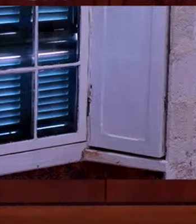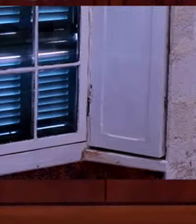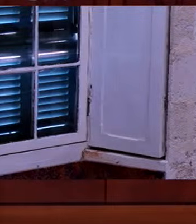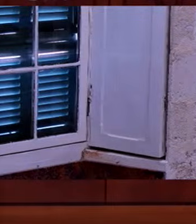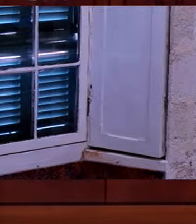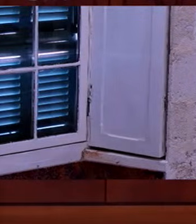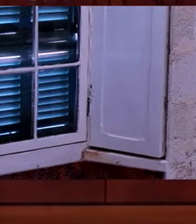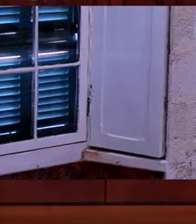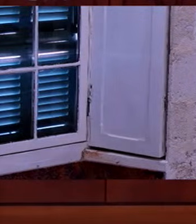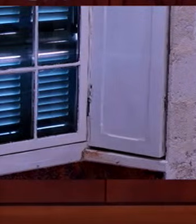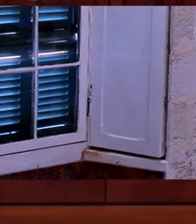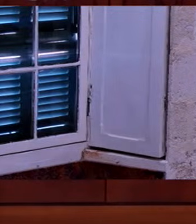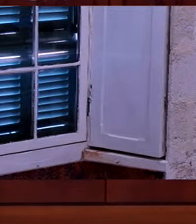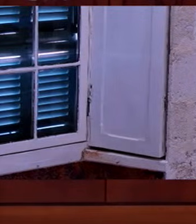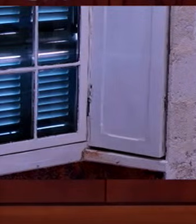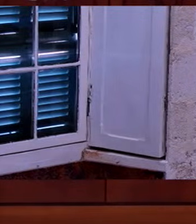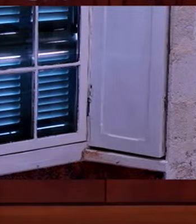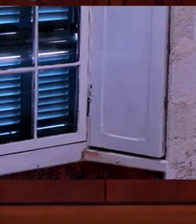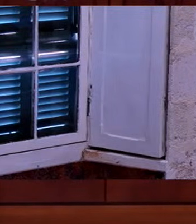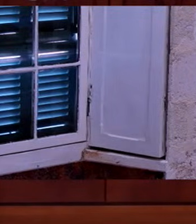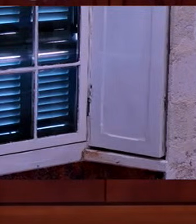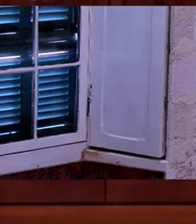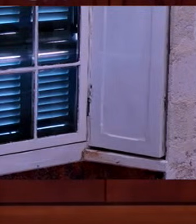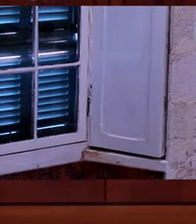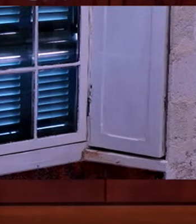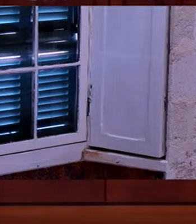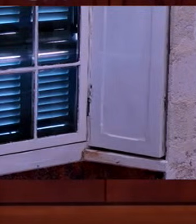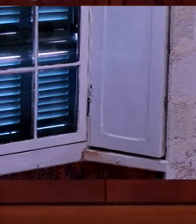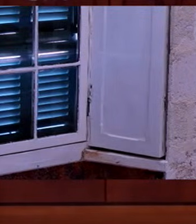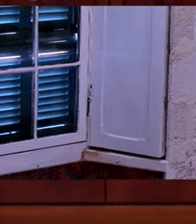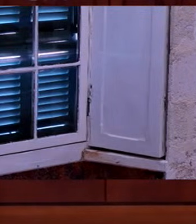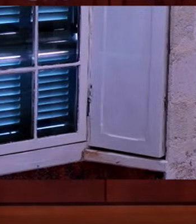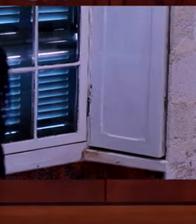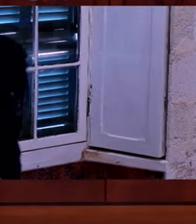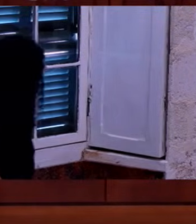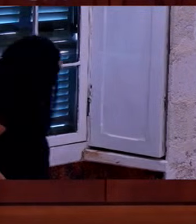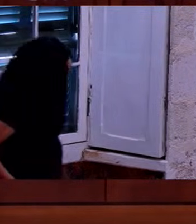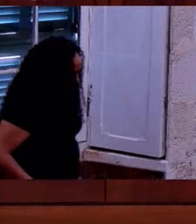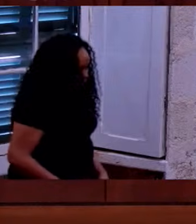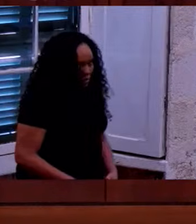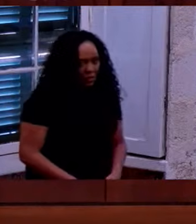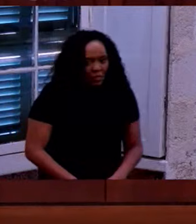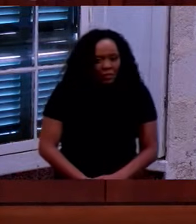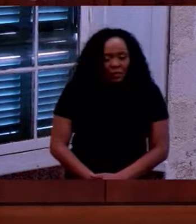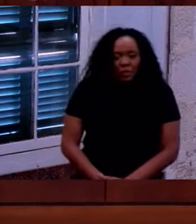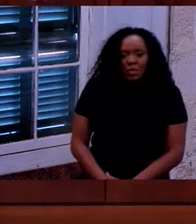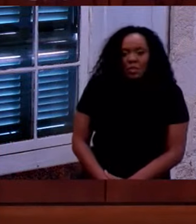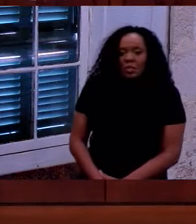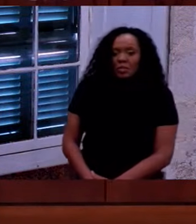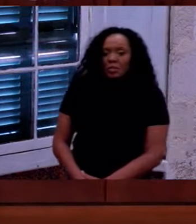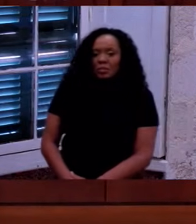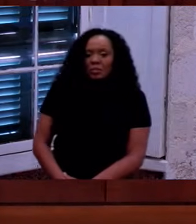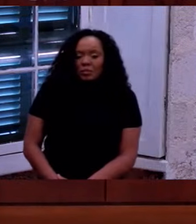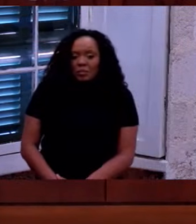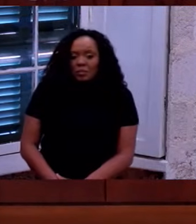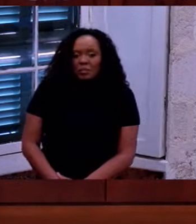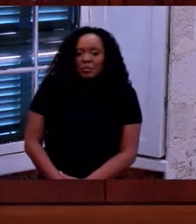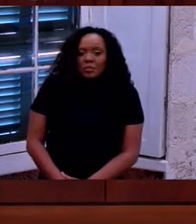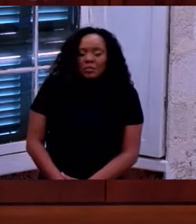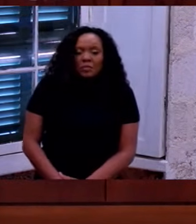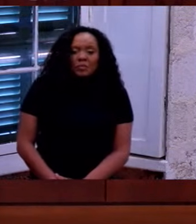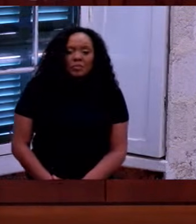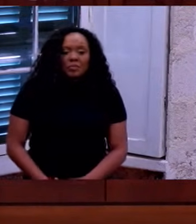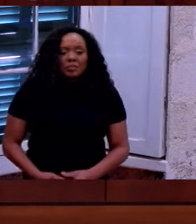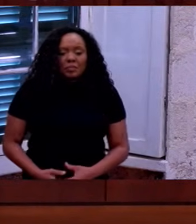also because we're making that shift to allow for the avoidance of general gerrymandering, as Senator Nichols quite